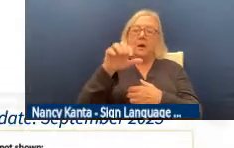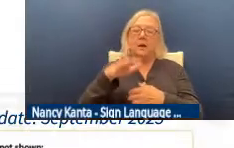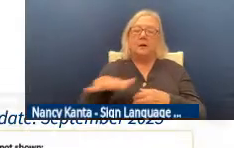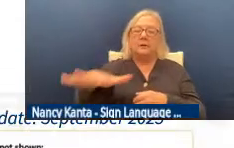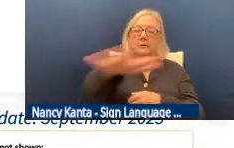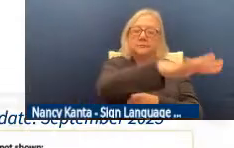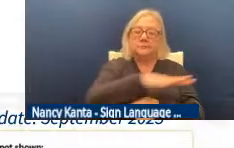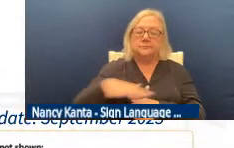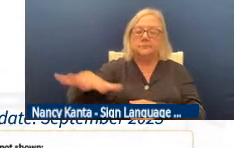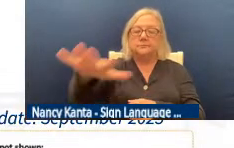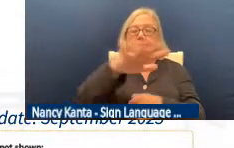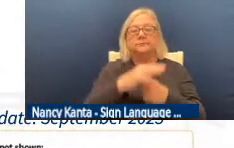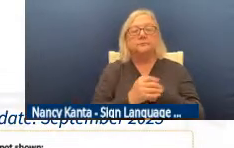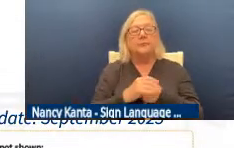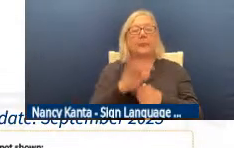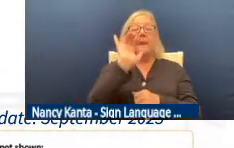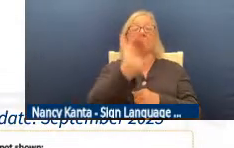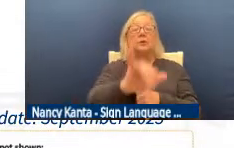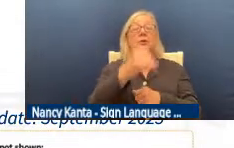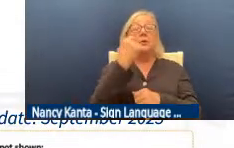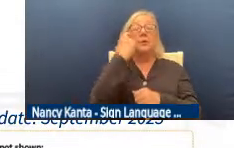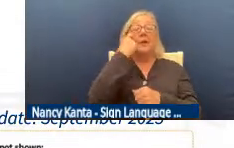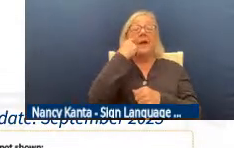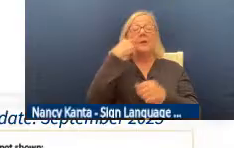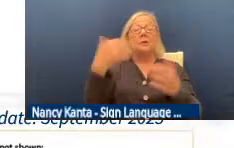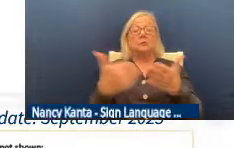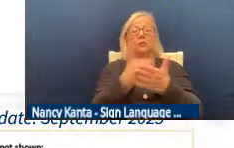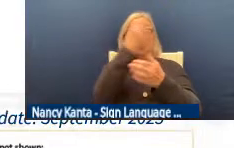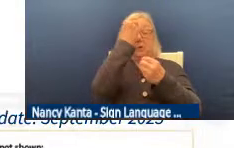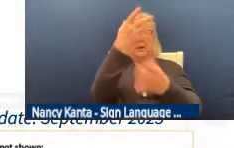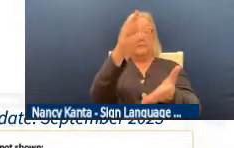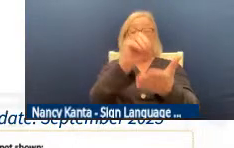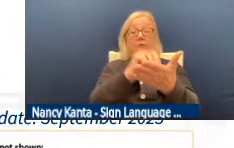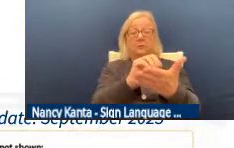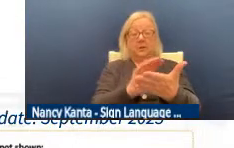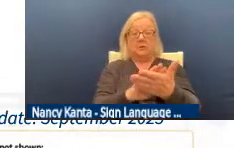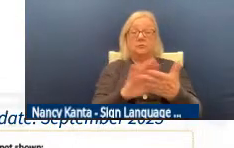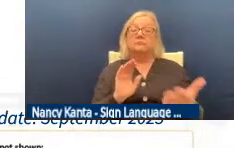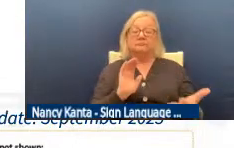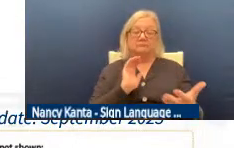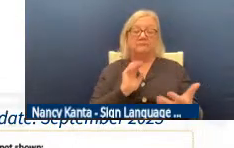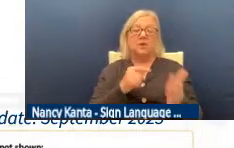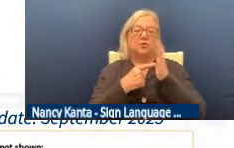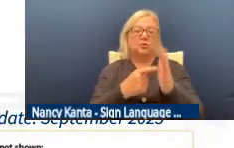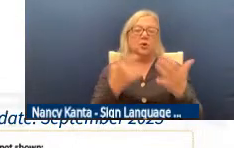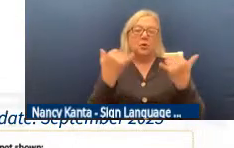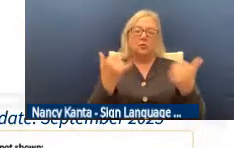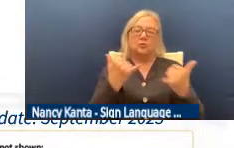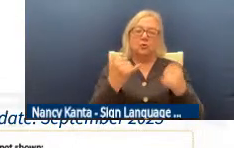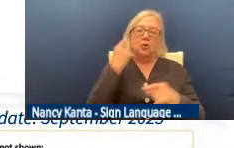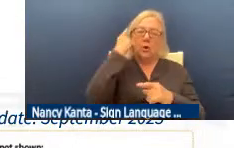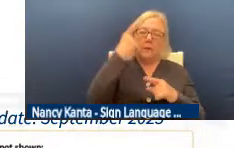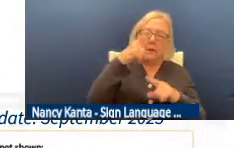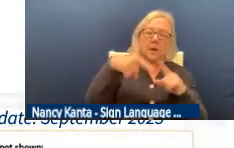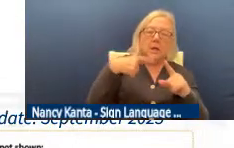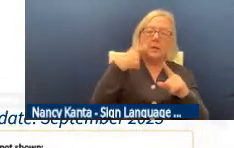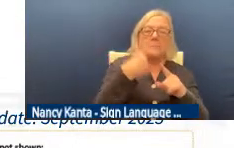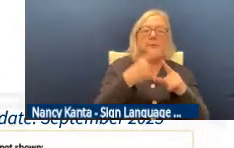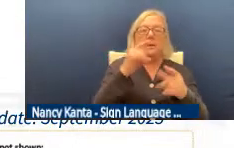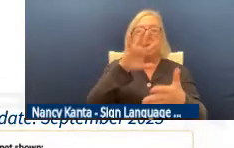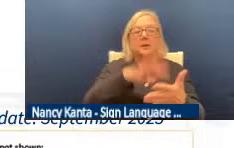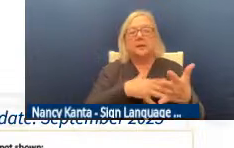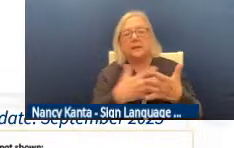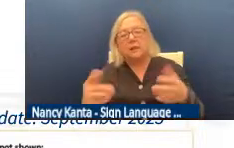we've updated this to represent our current thoughts around the schedule and the sequence of